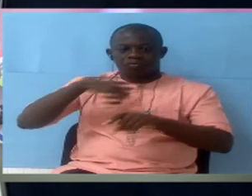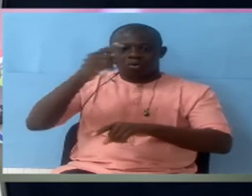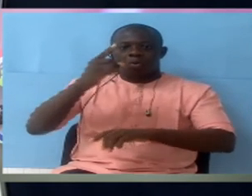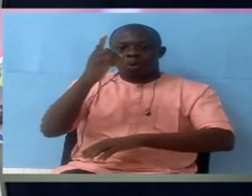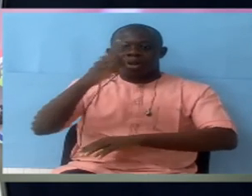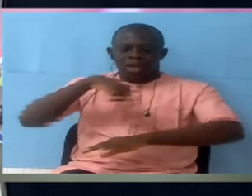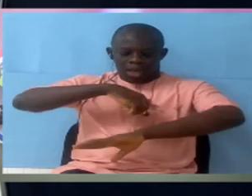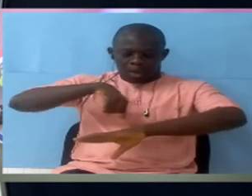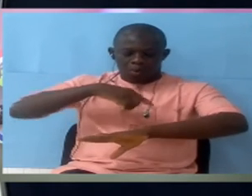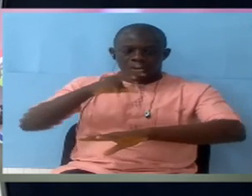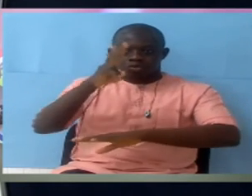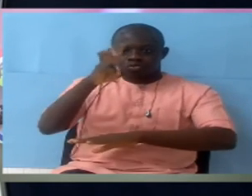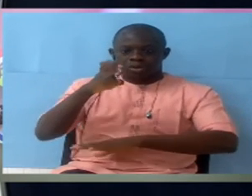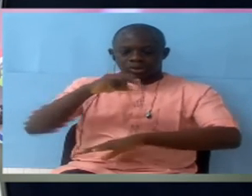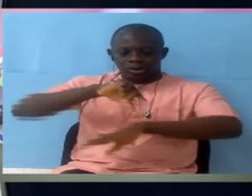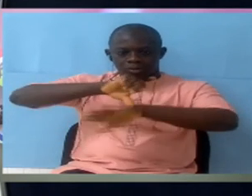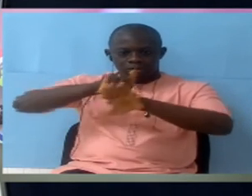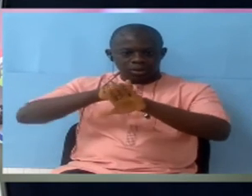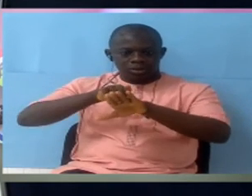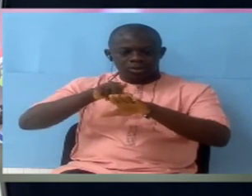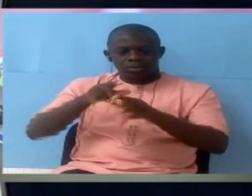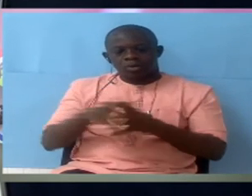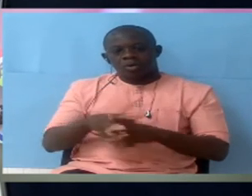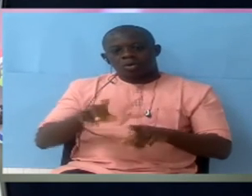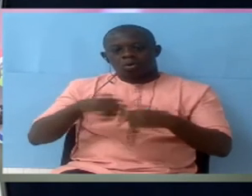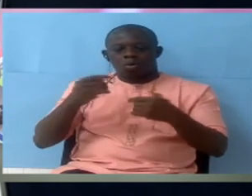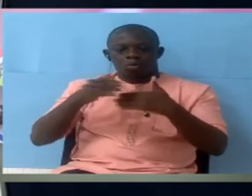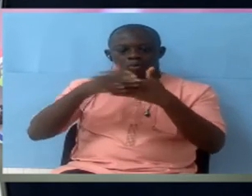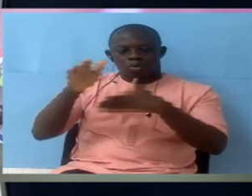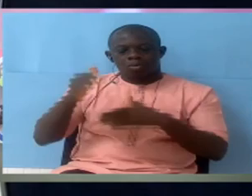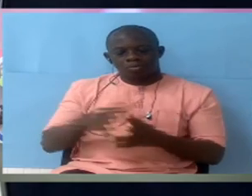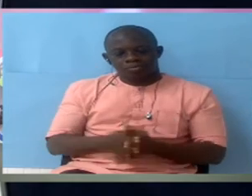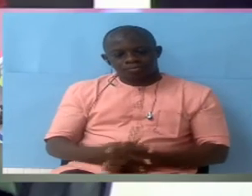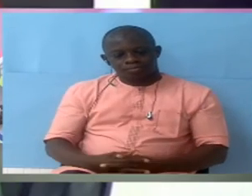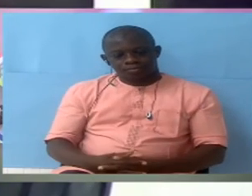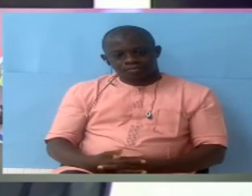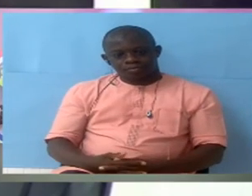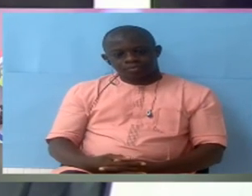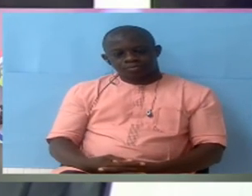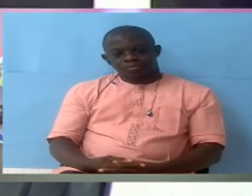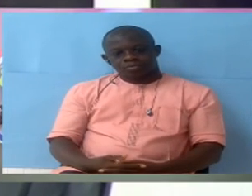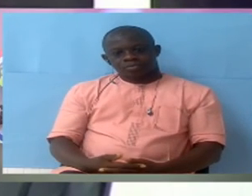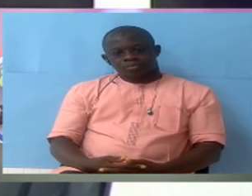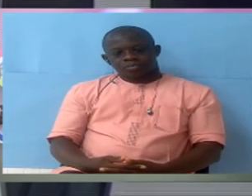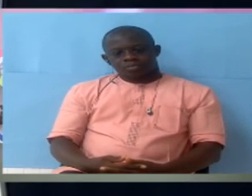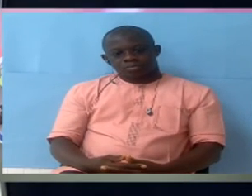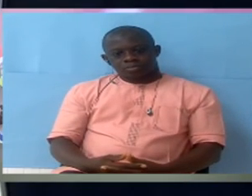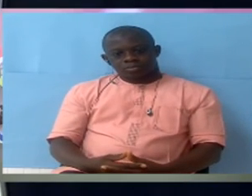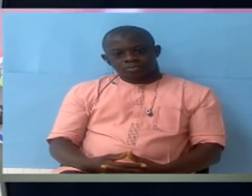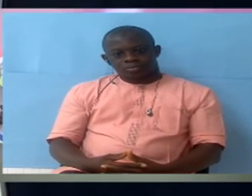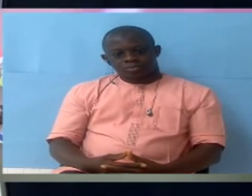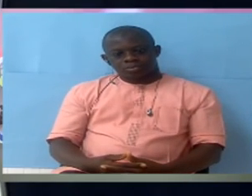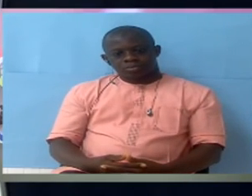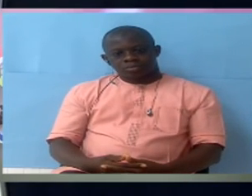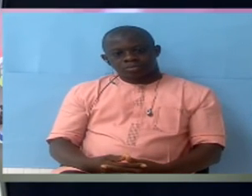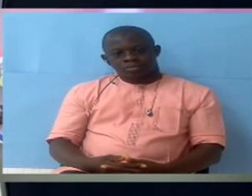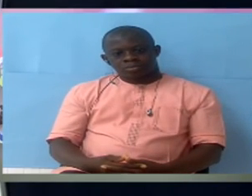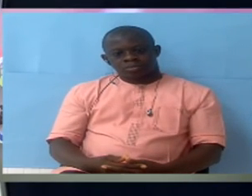thereabout. Biñ la tiye metital la li dem be diri ben waxtu ak ñaar fukki minute. Were you able